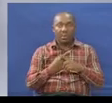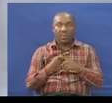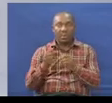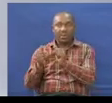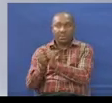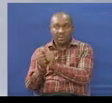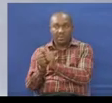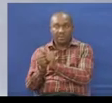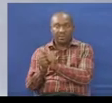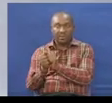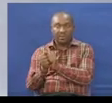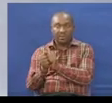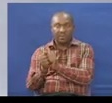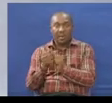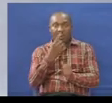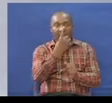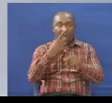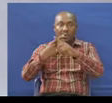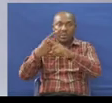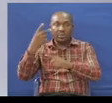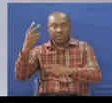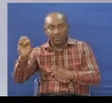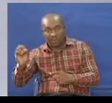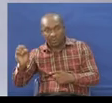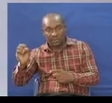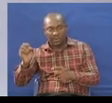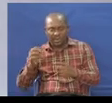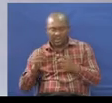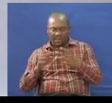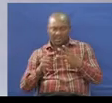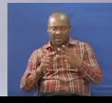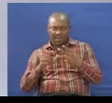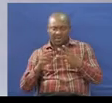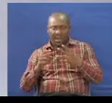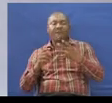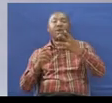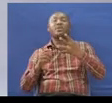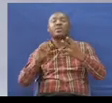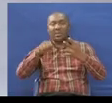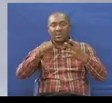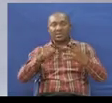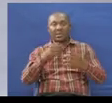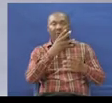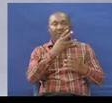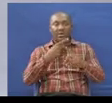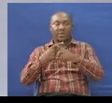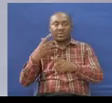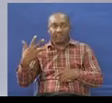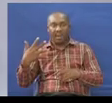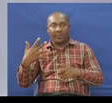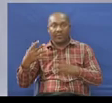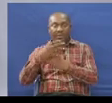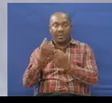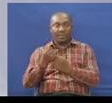times what? Times 10. Is there any other number? When you multiply them, they will give you 20. 3? No. 4? Yes.